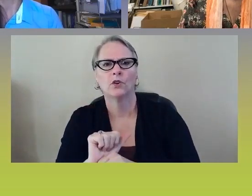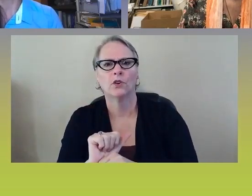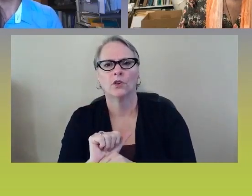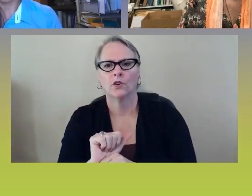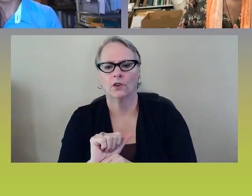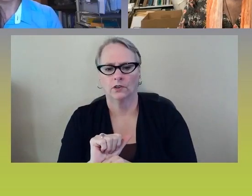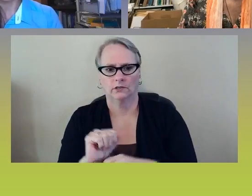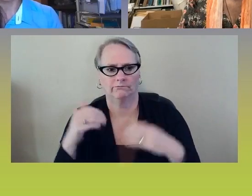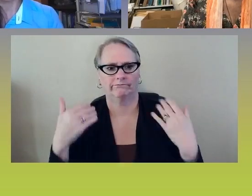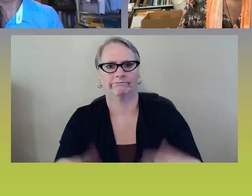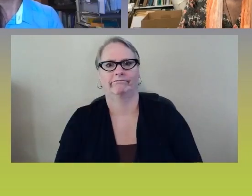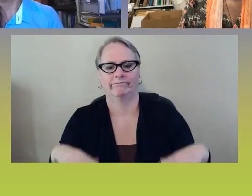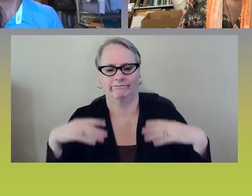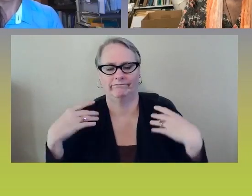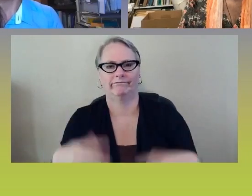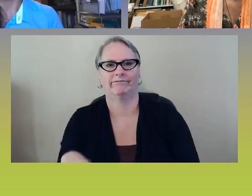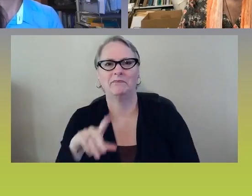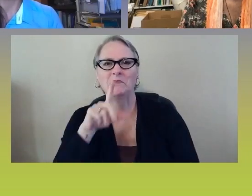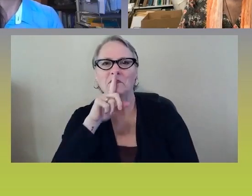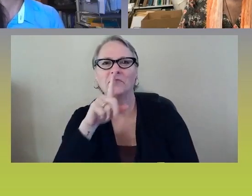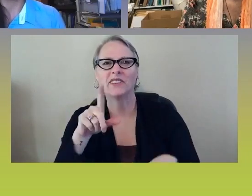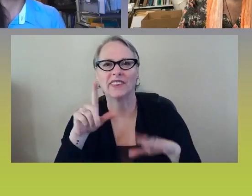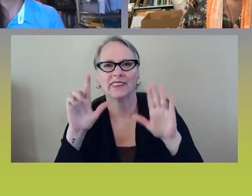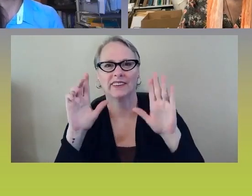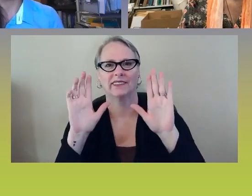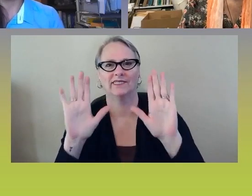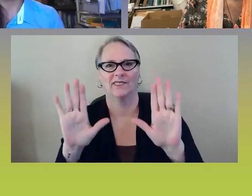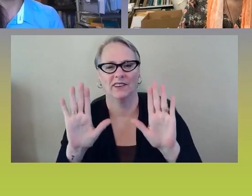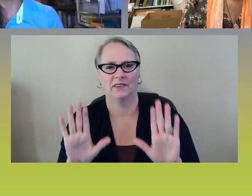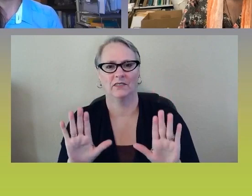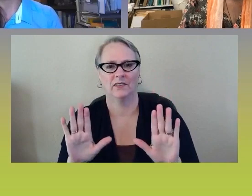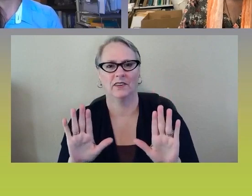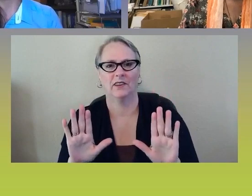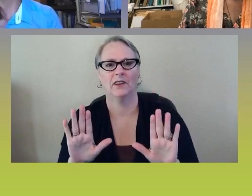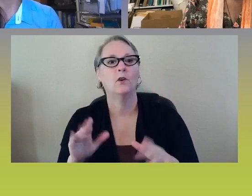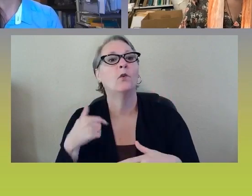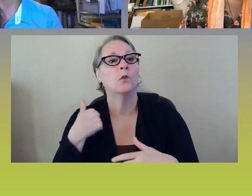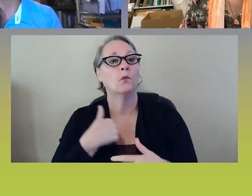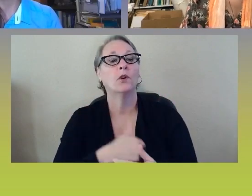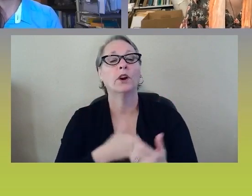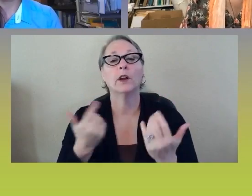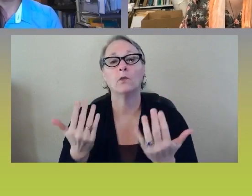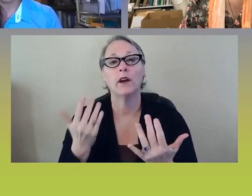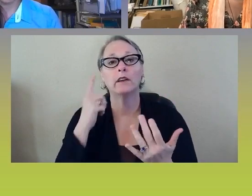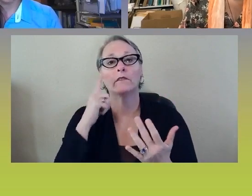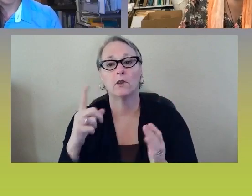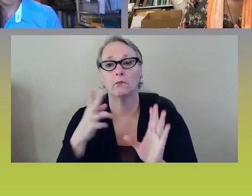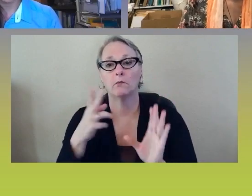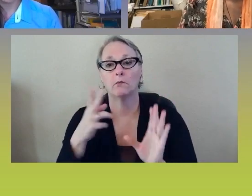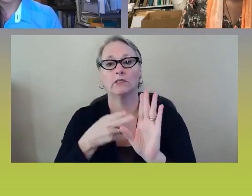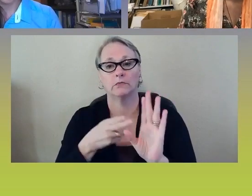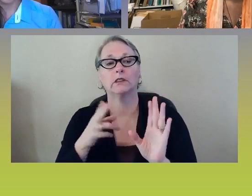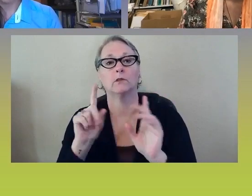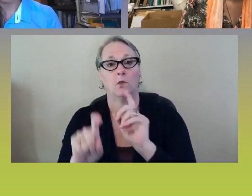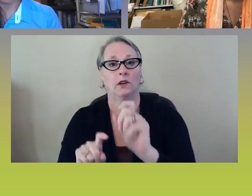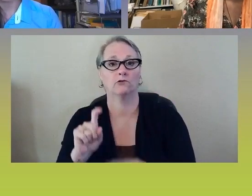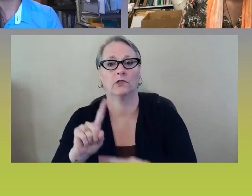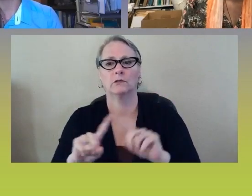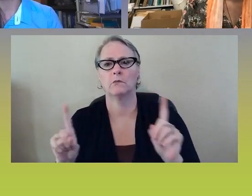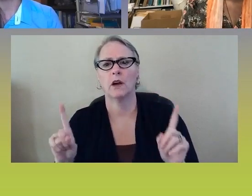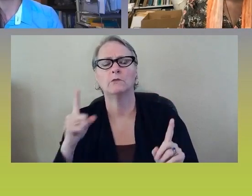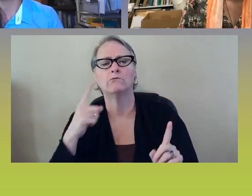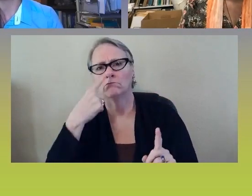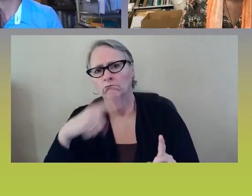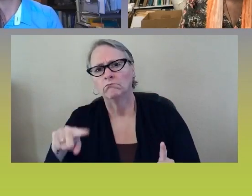like really wonderful. So before we are waiting for participants' question, can you tell us a little bit about how do you get